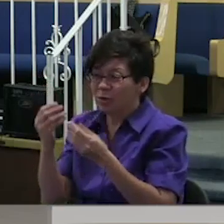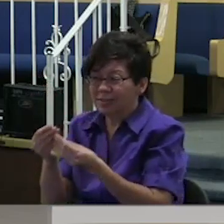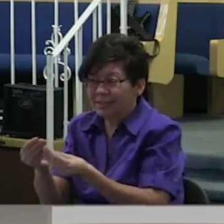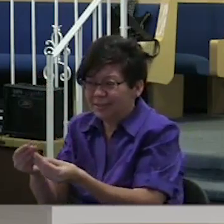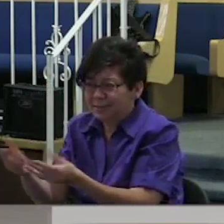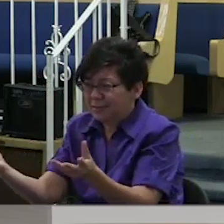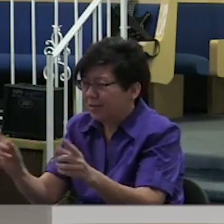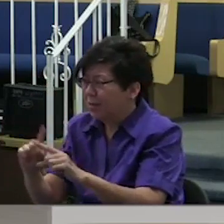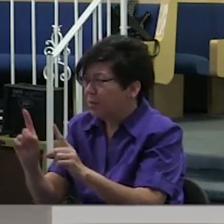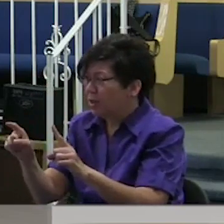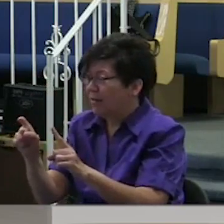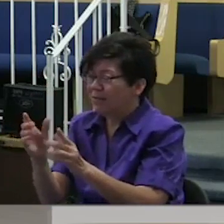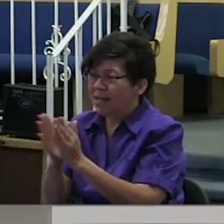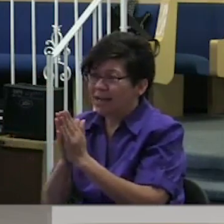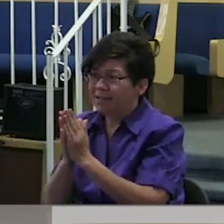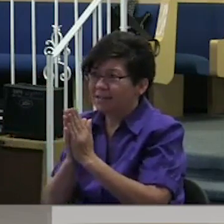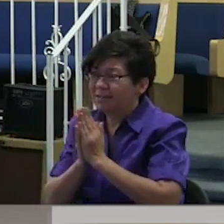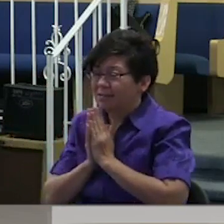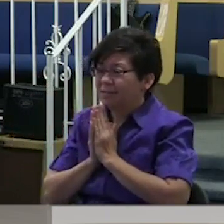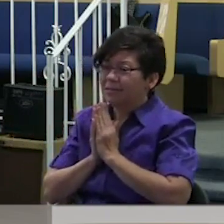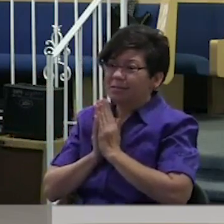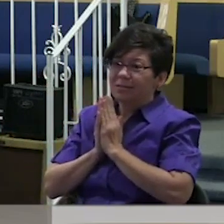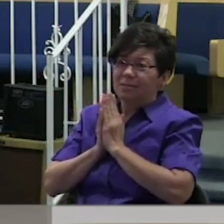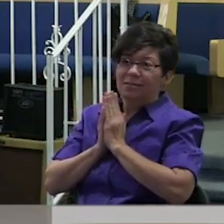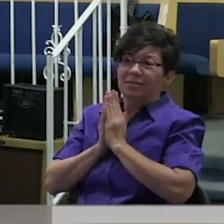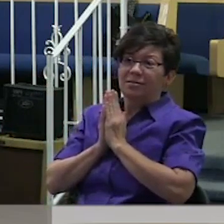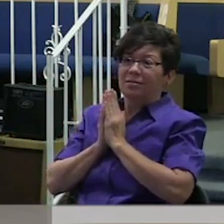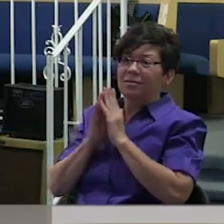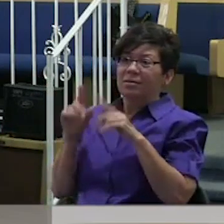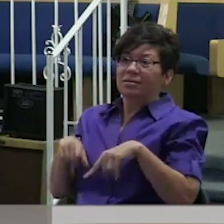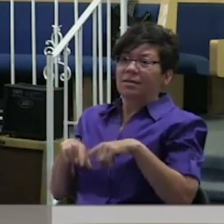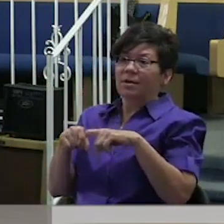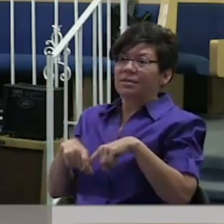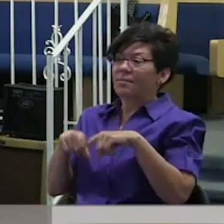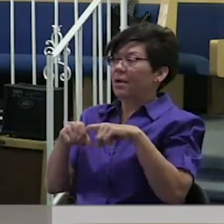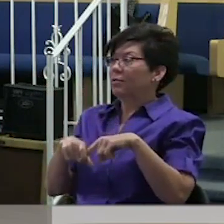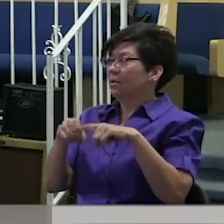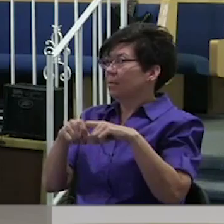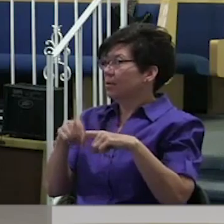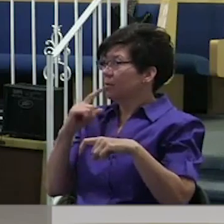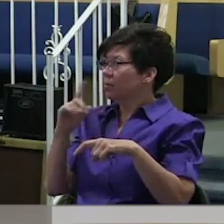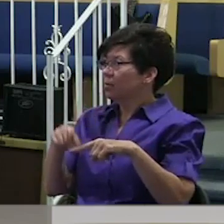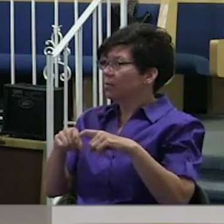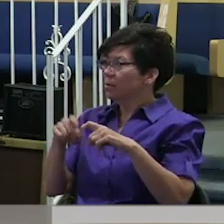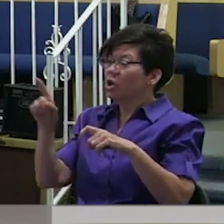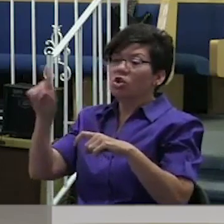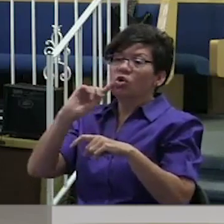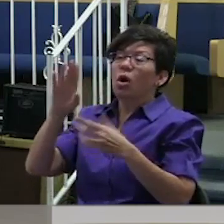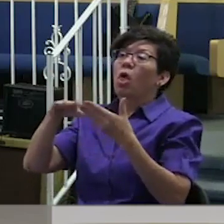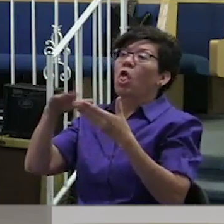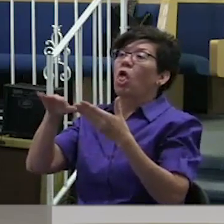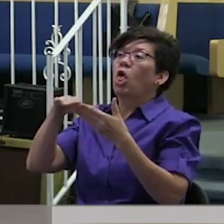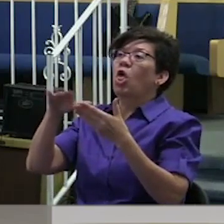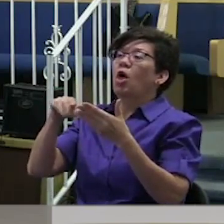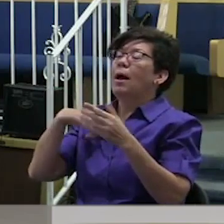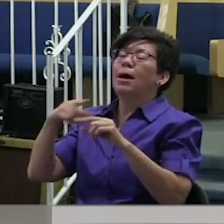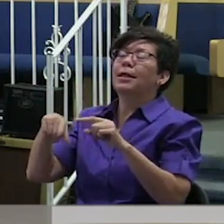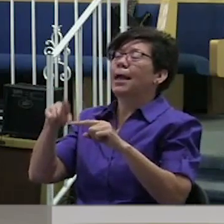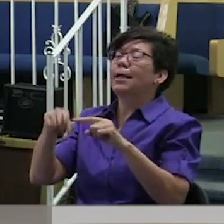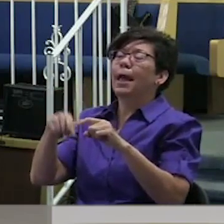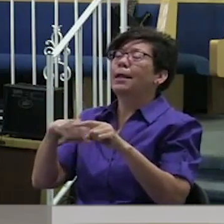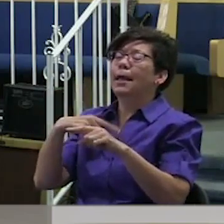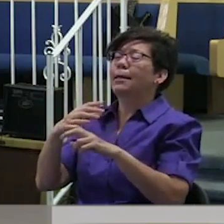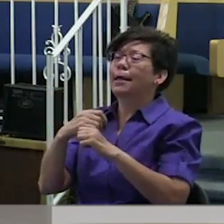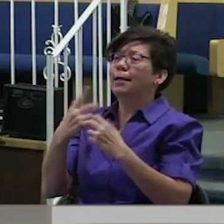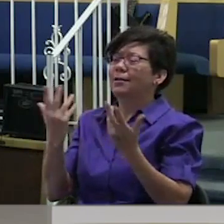but you got to ask him. It is time out, time out, time out, time out, time out for them excuses. I can't get it, I can't get it, I